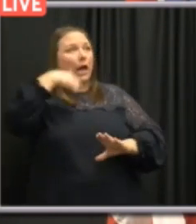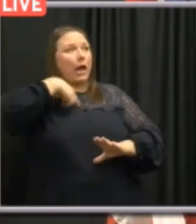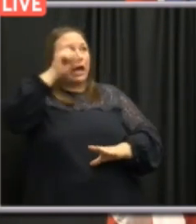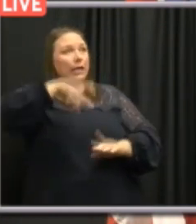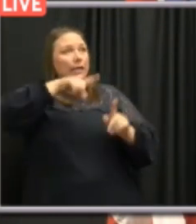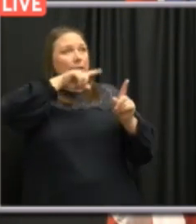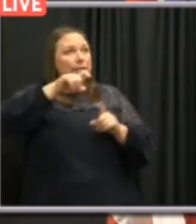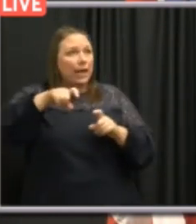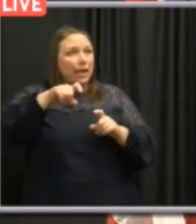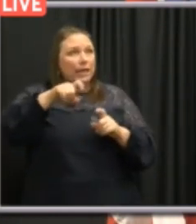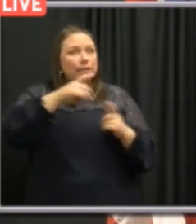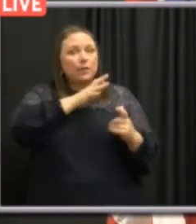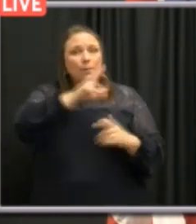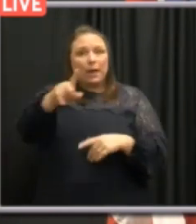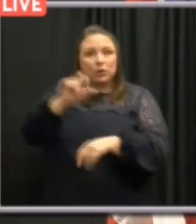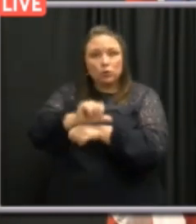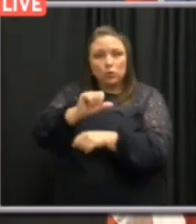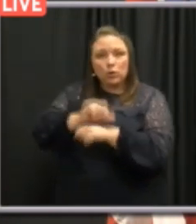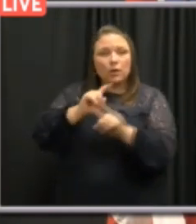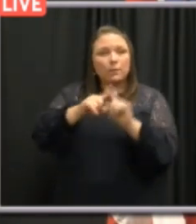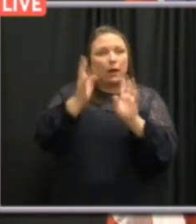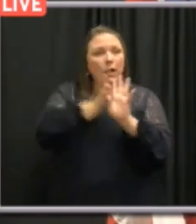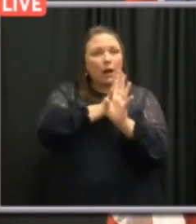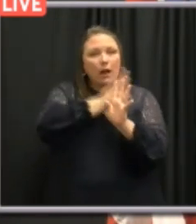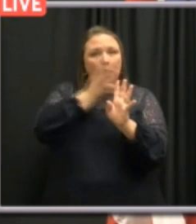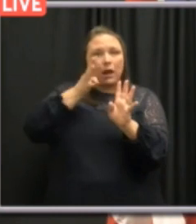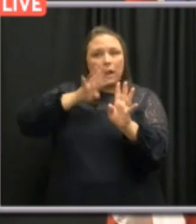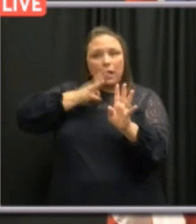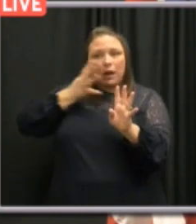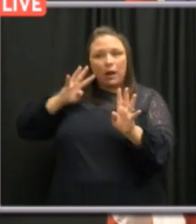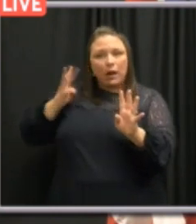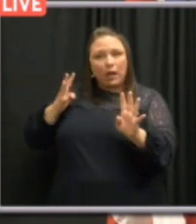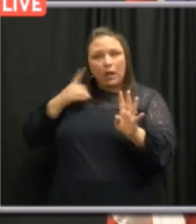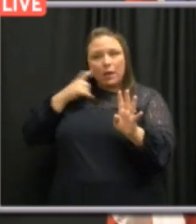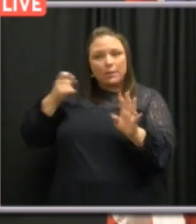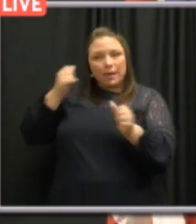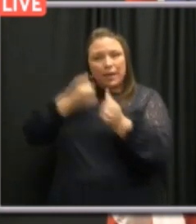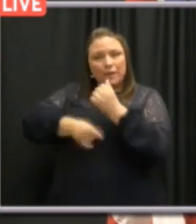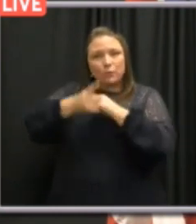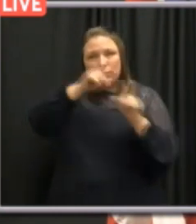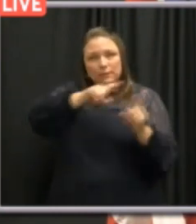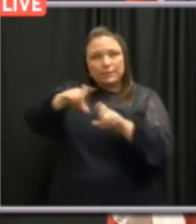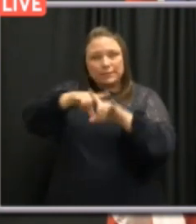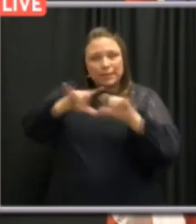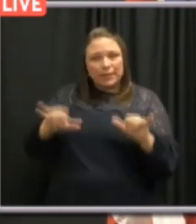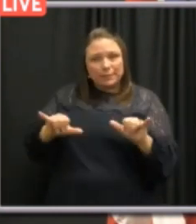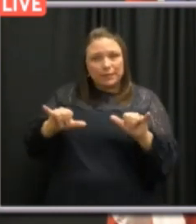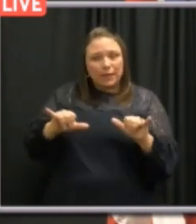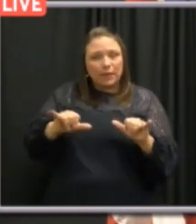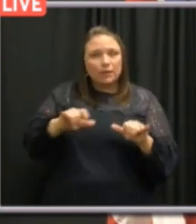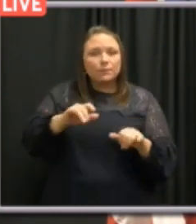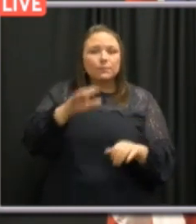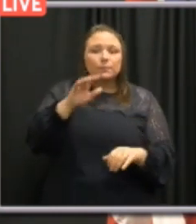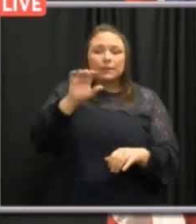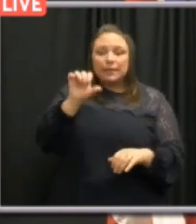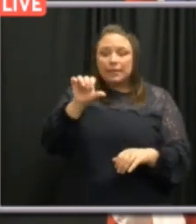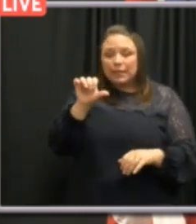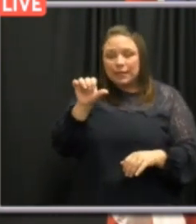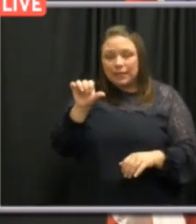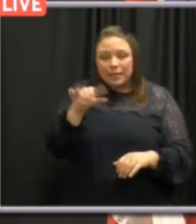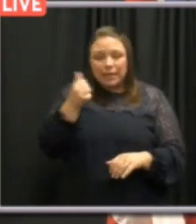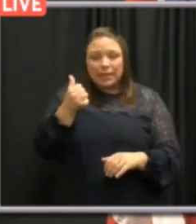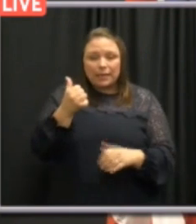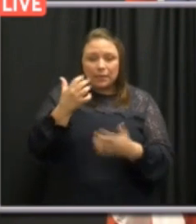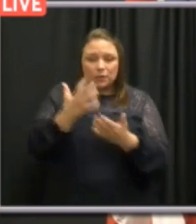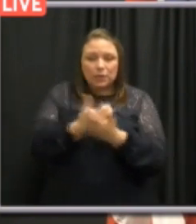right back to work. However, the lines are so long because everyone's being tested. Is there a chance that